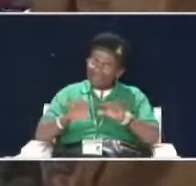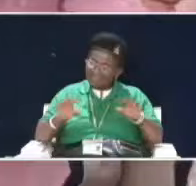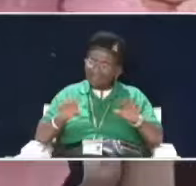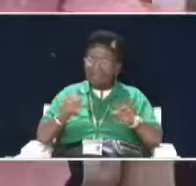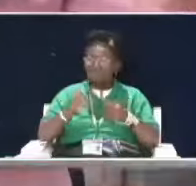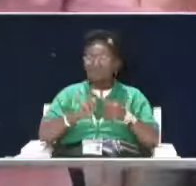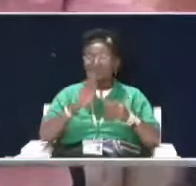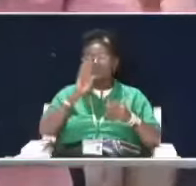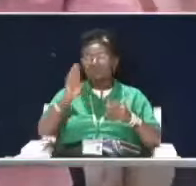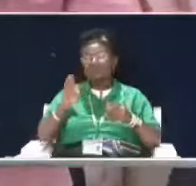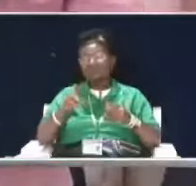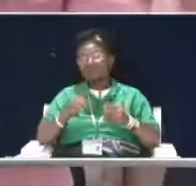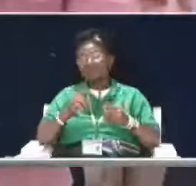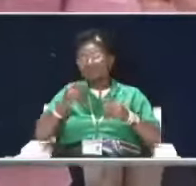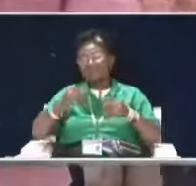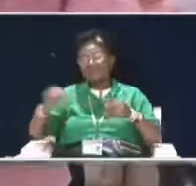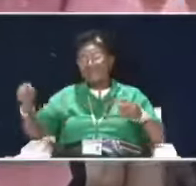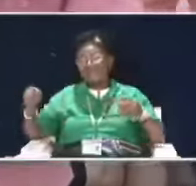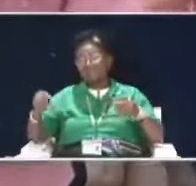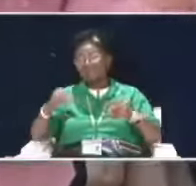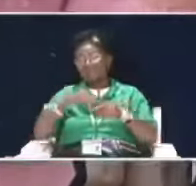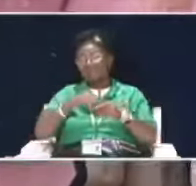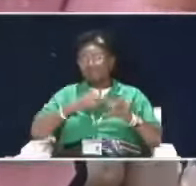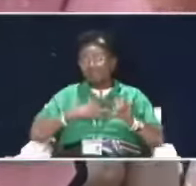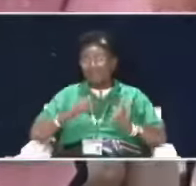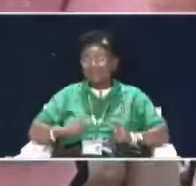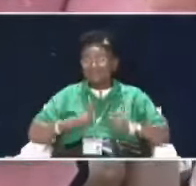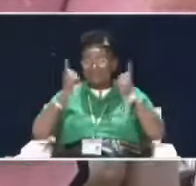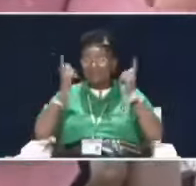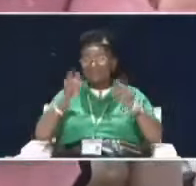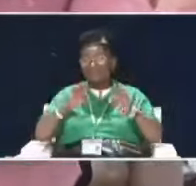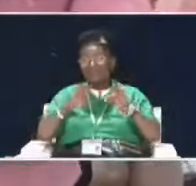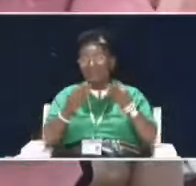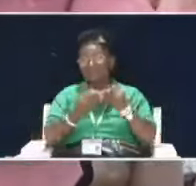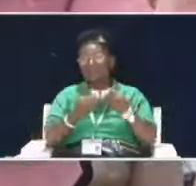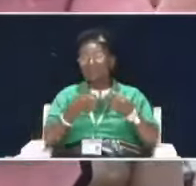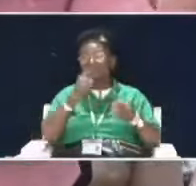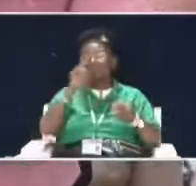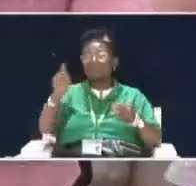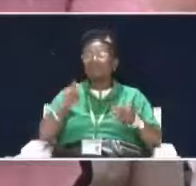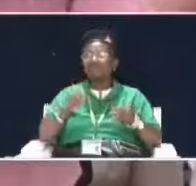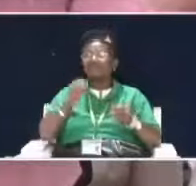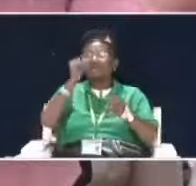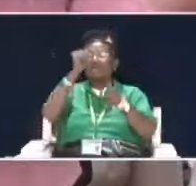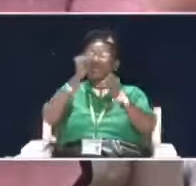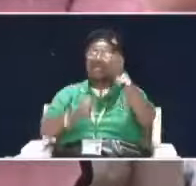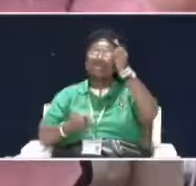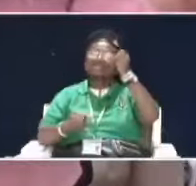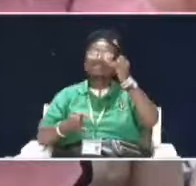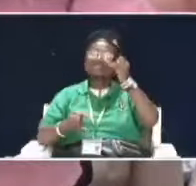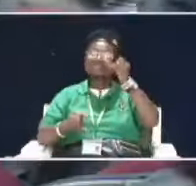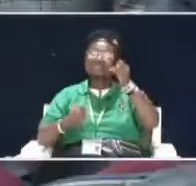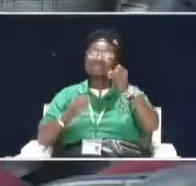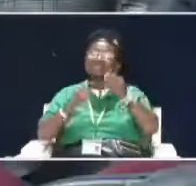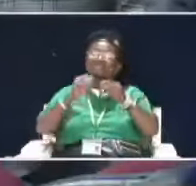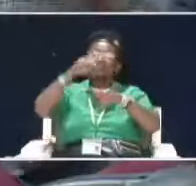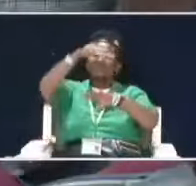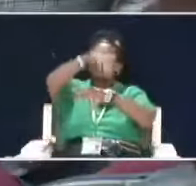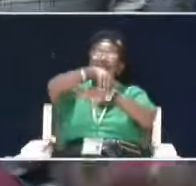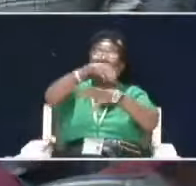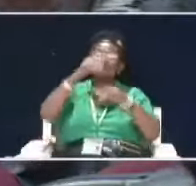of the enemy in my family must end tonight.